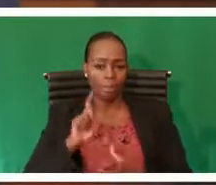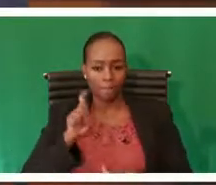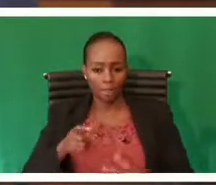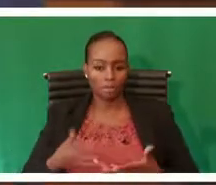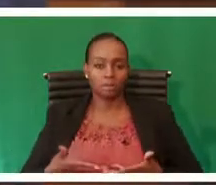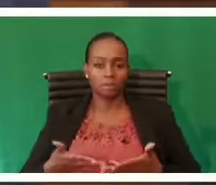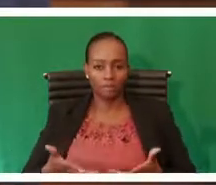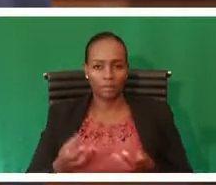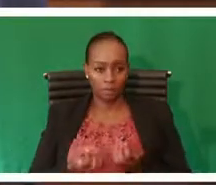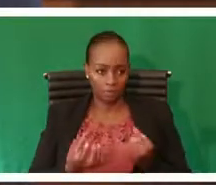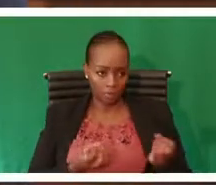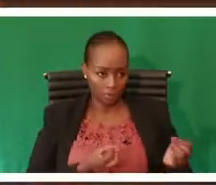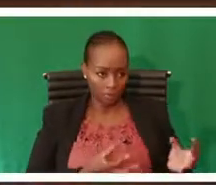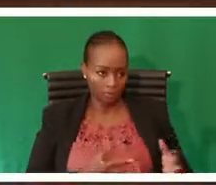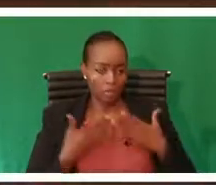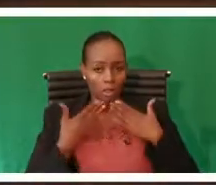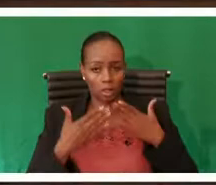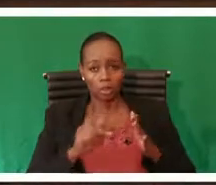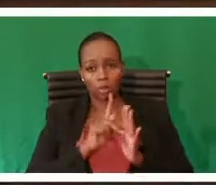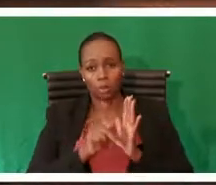Thank you, Program Director.